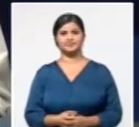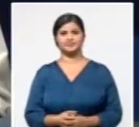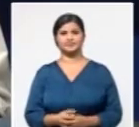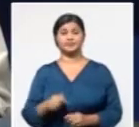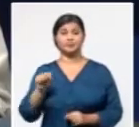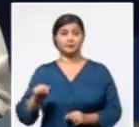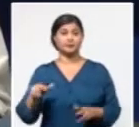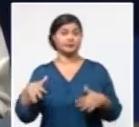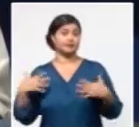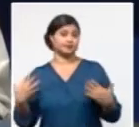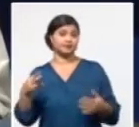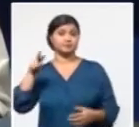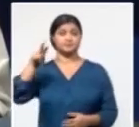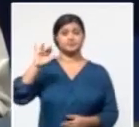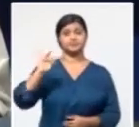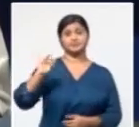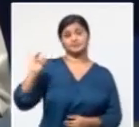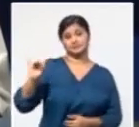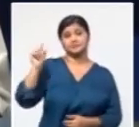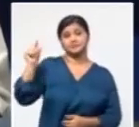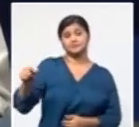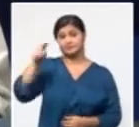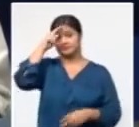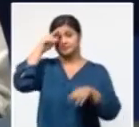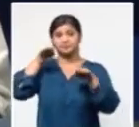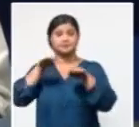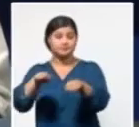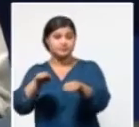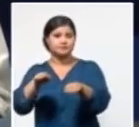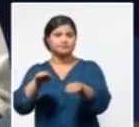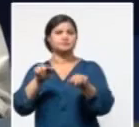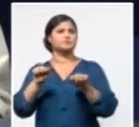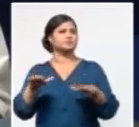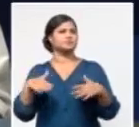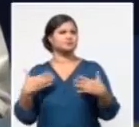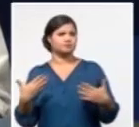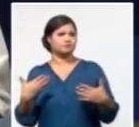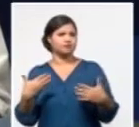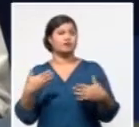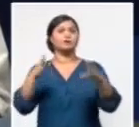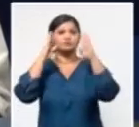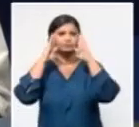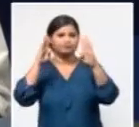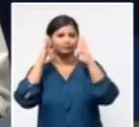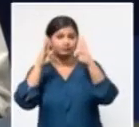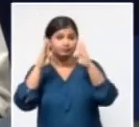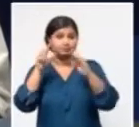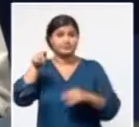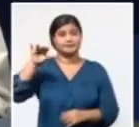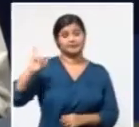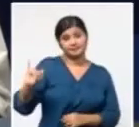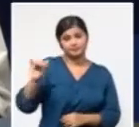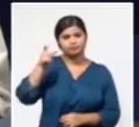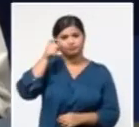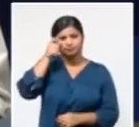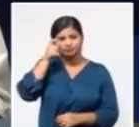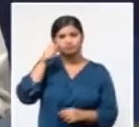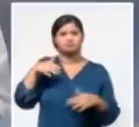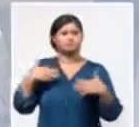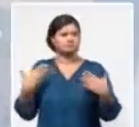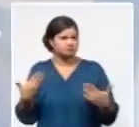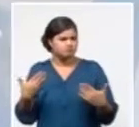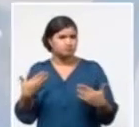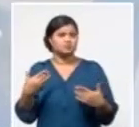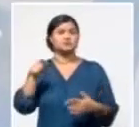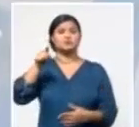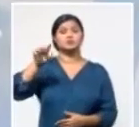Today we have 277 patients admitted to our hospitals, 16 in vigilance, 185